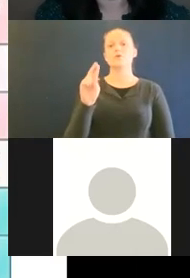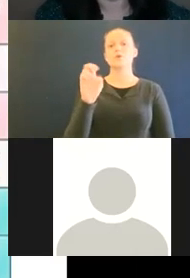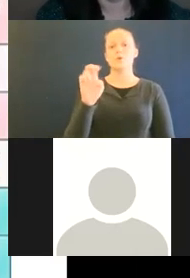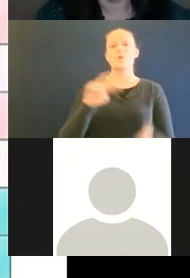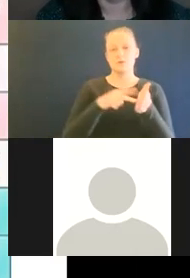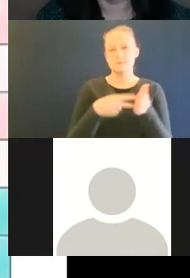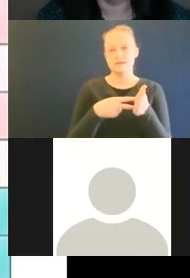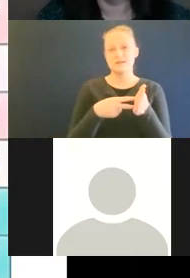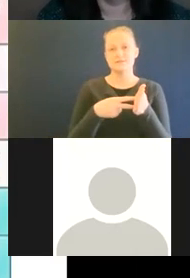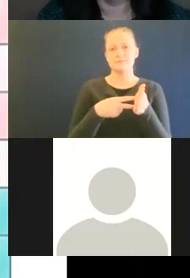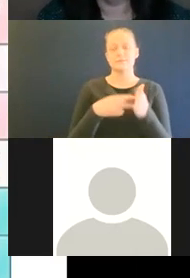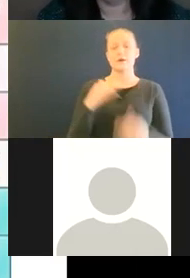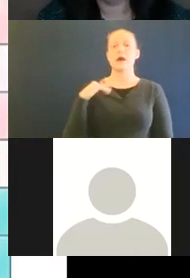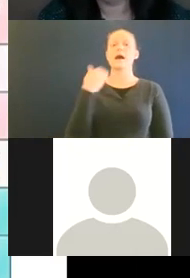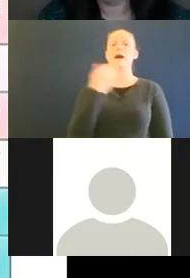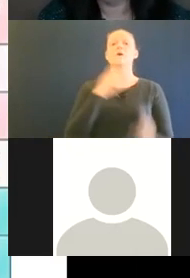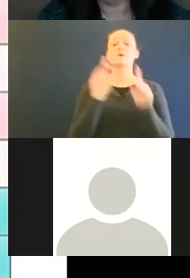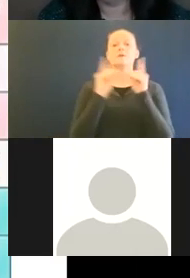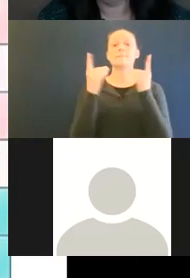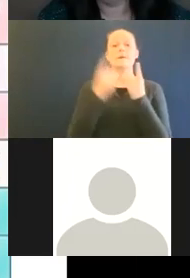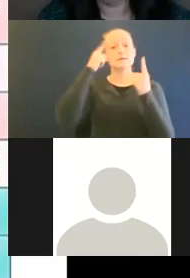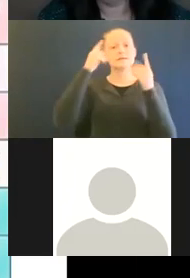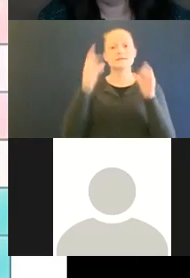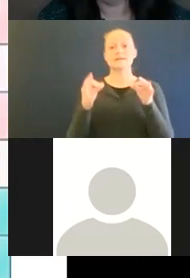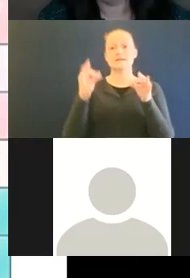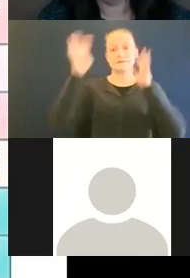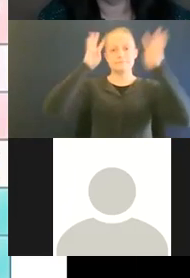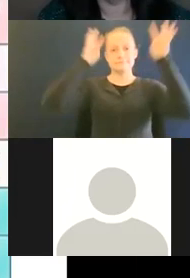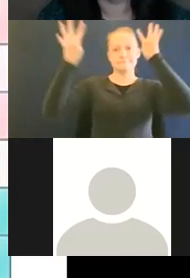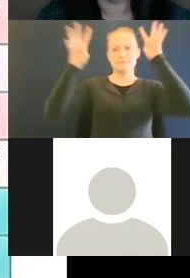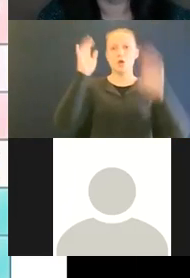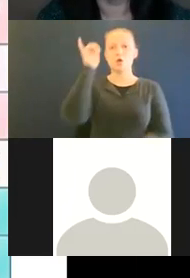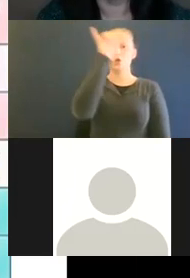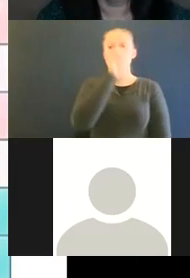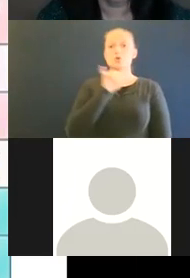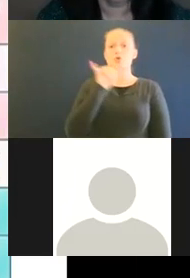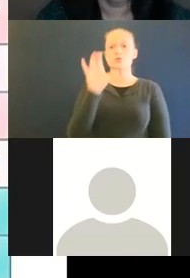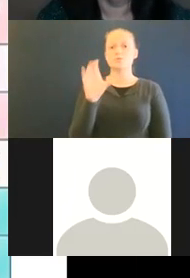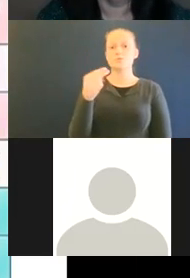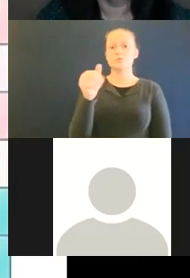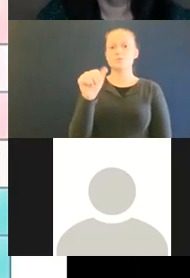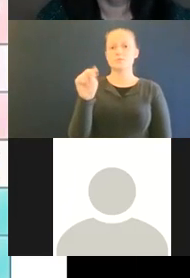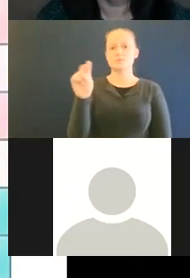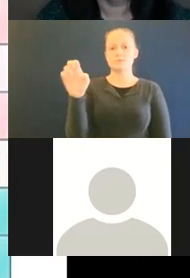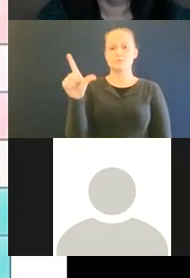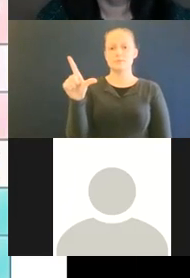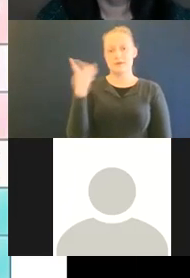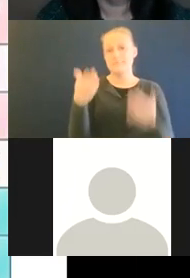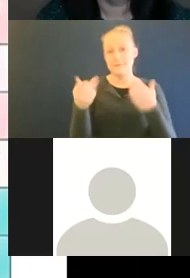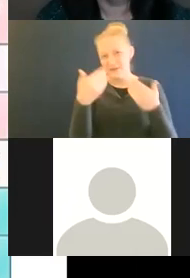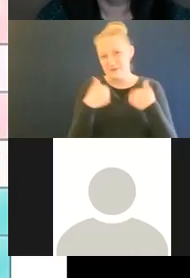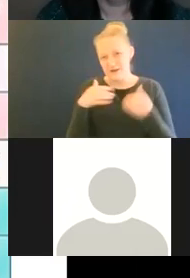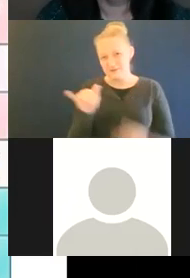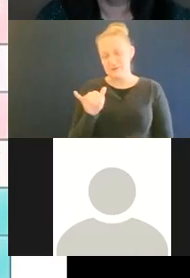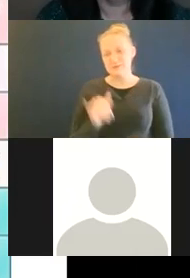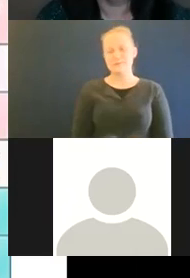Our department decided to create a YouTube channel, like I'm sure many of you have, to